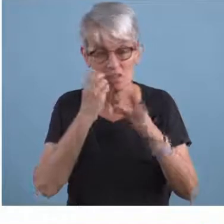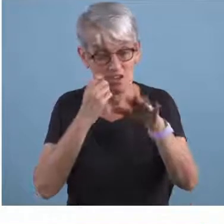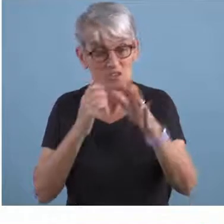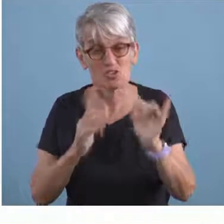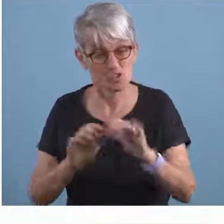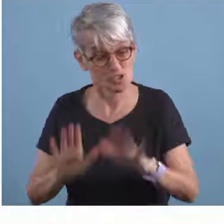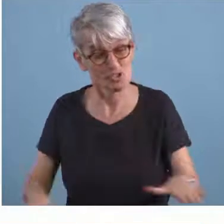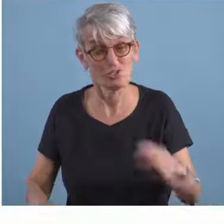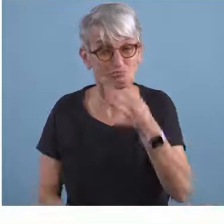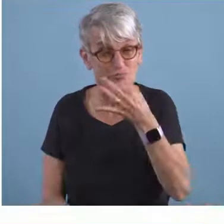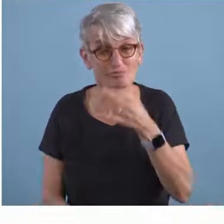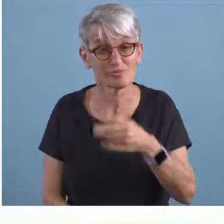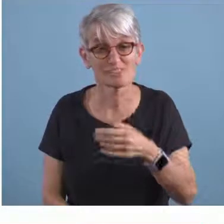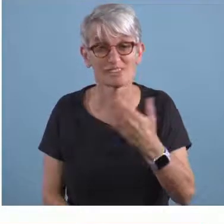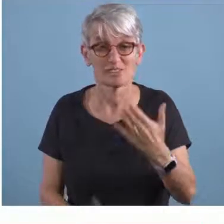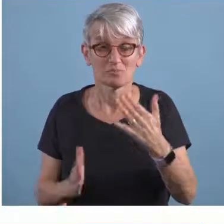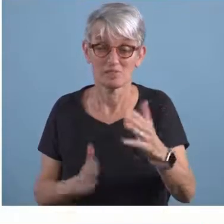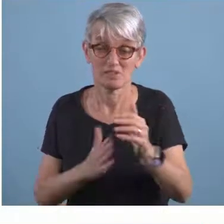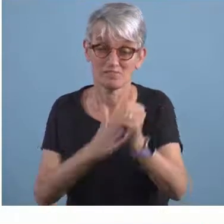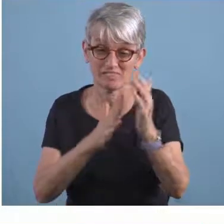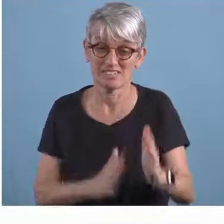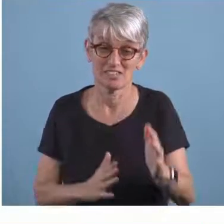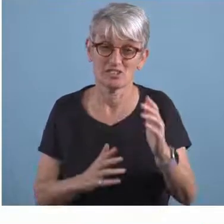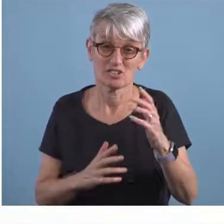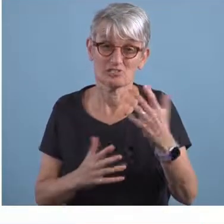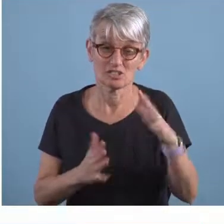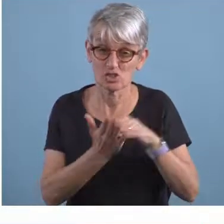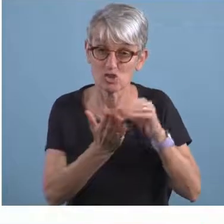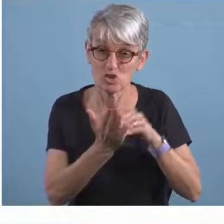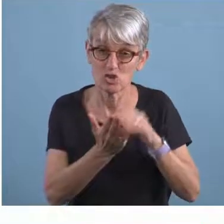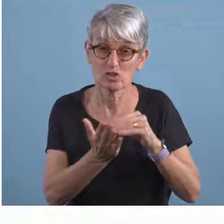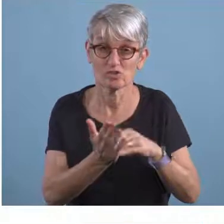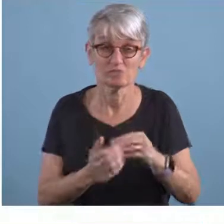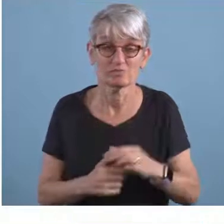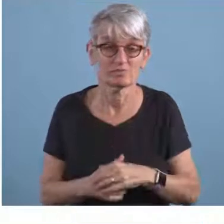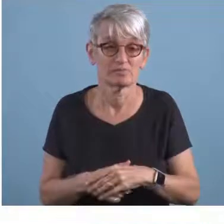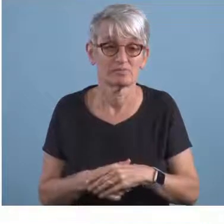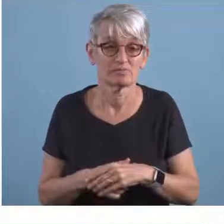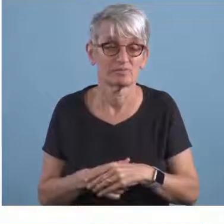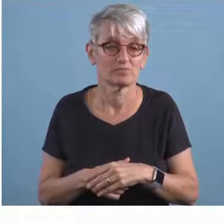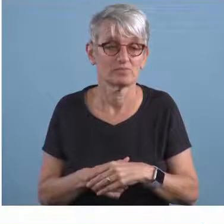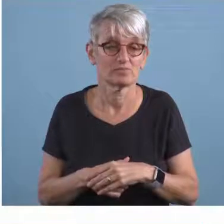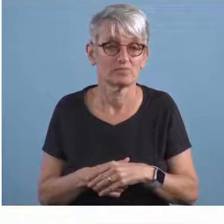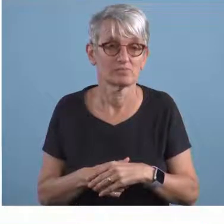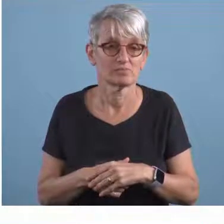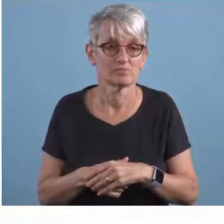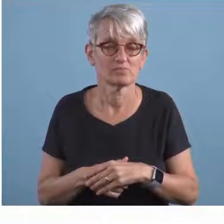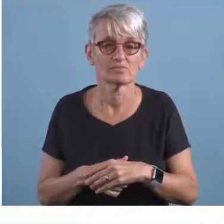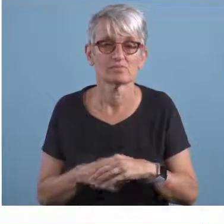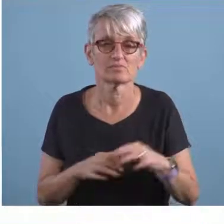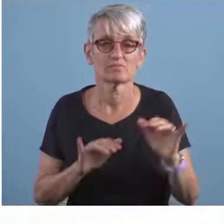it. Maybe your facilitator has received training on it. You can also